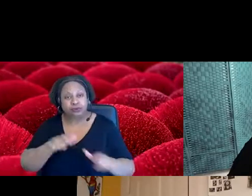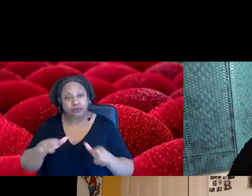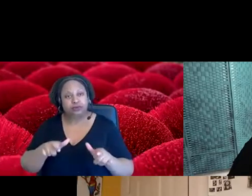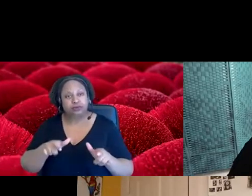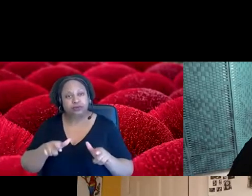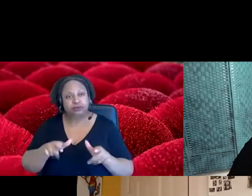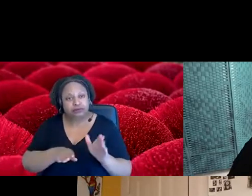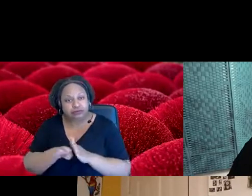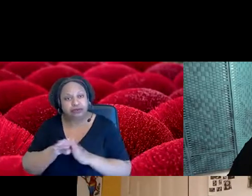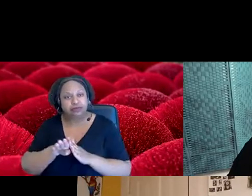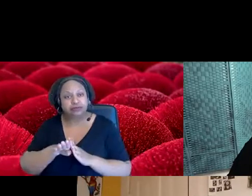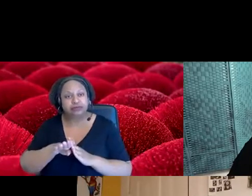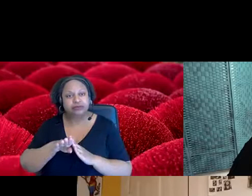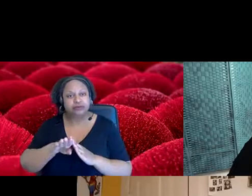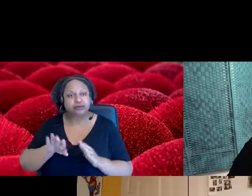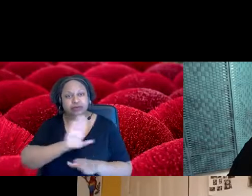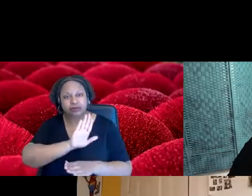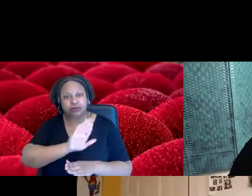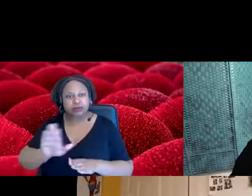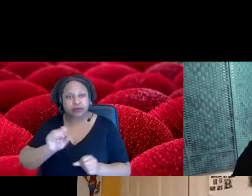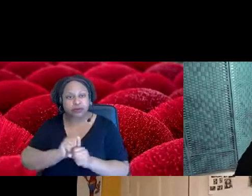Yeah, for sure. Okay.